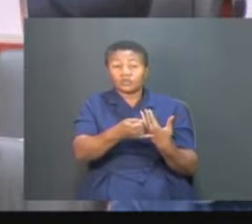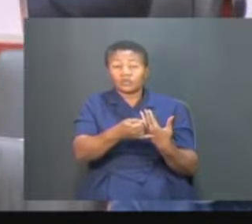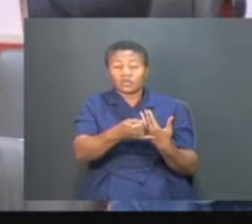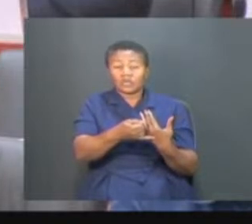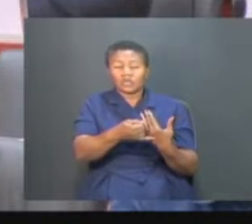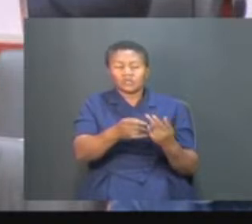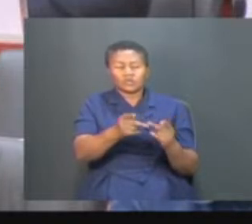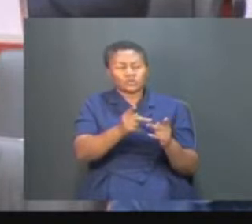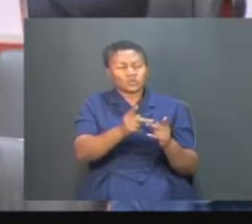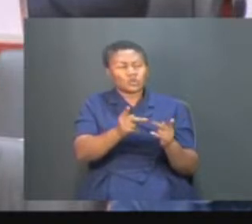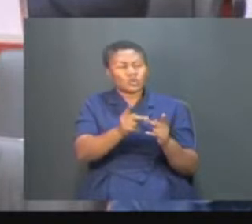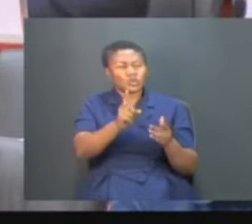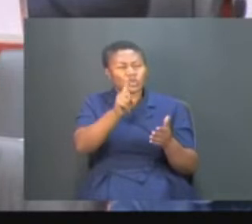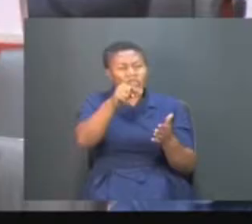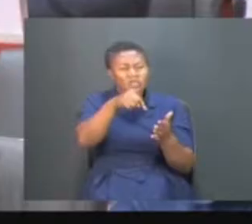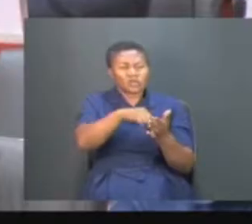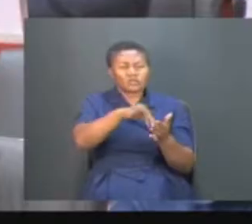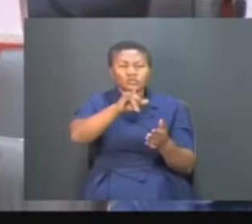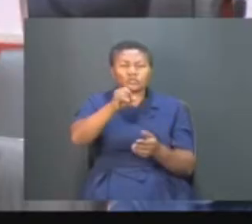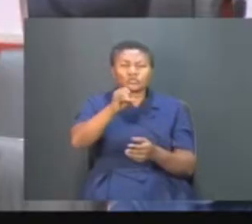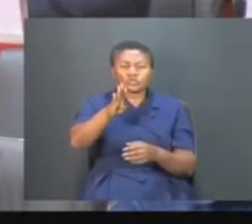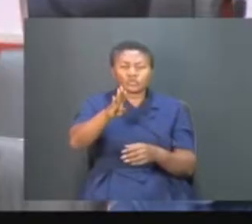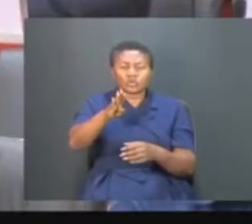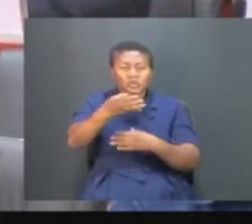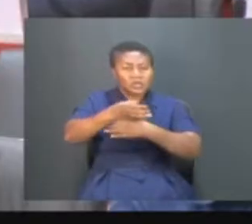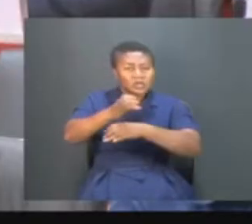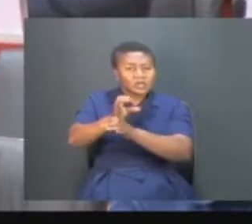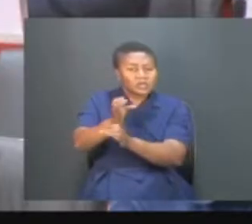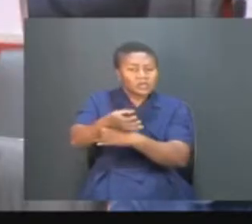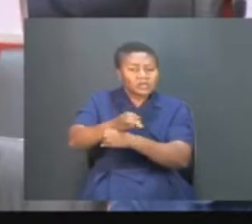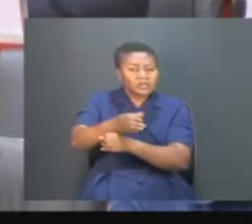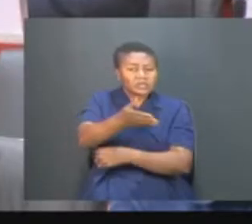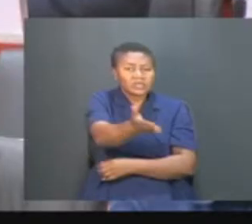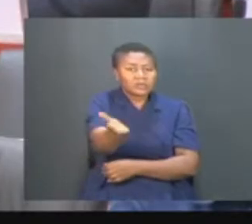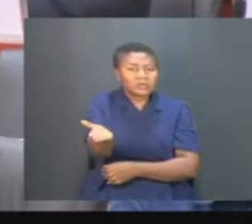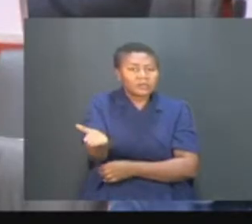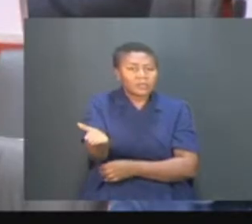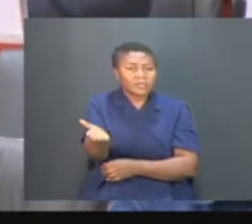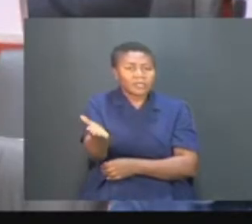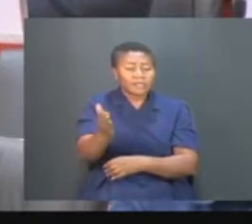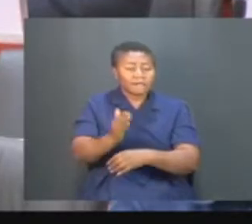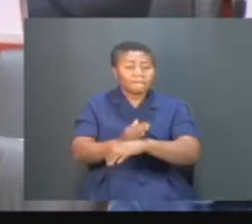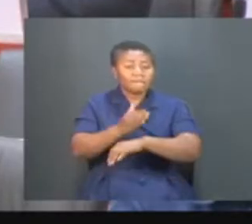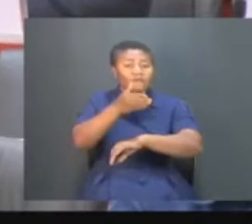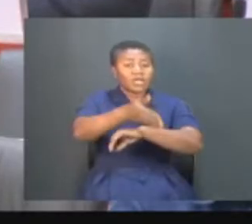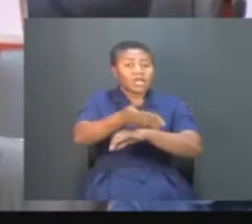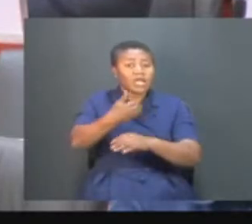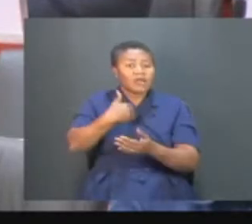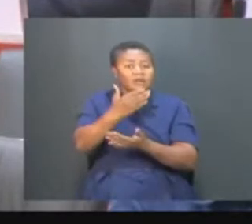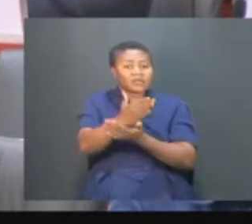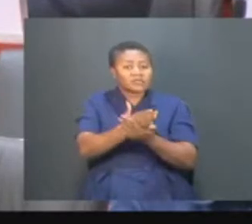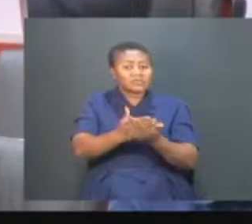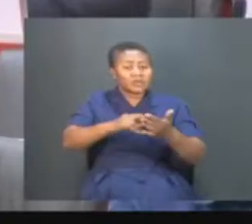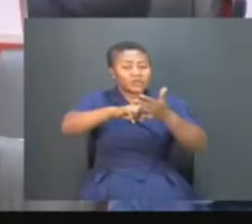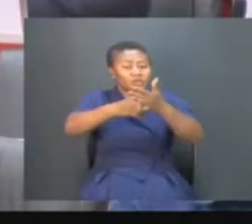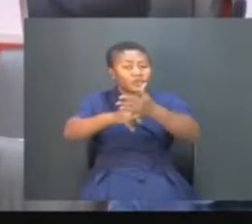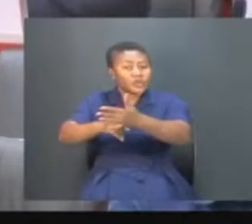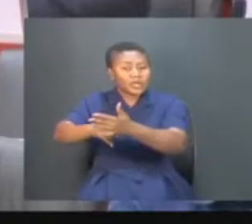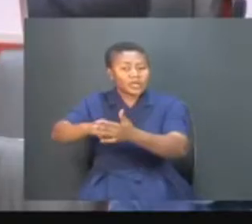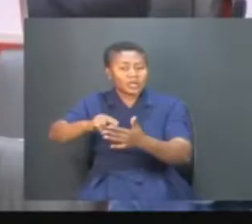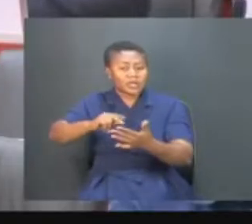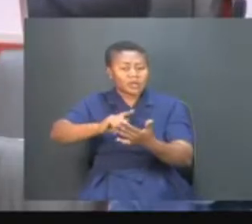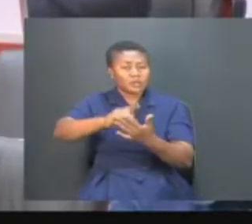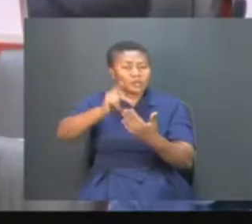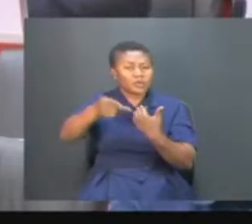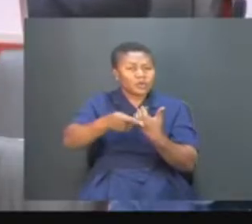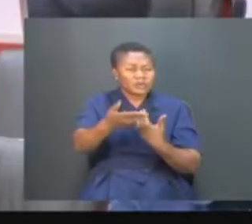jobs are already being created under this. And even after the building, there will be maintenance contract that will be carried on this, Mr. Speaker. So